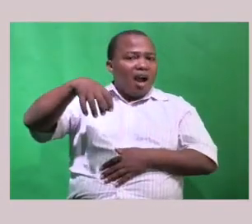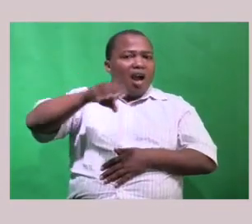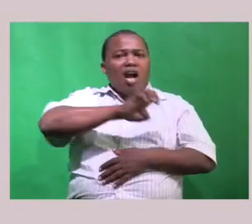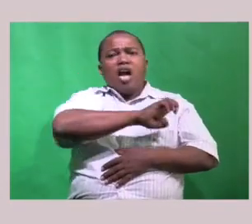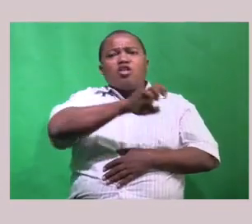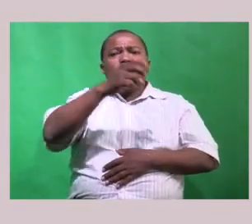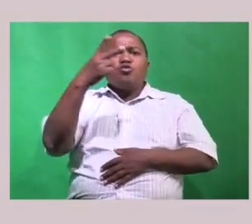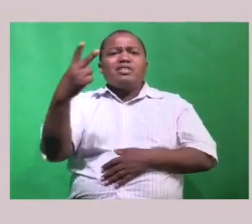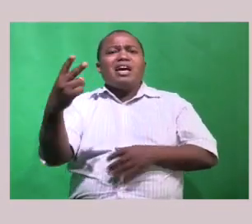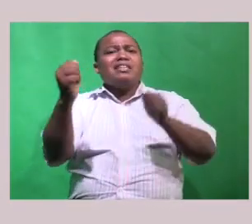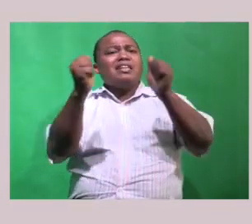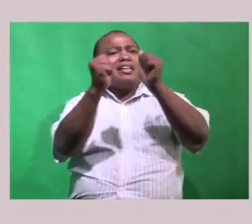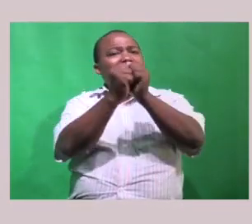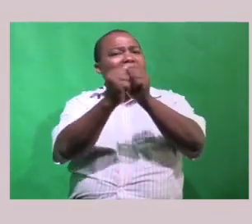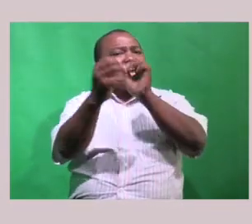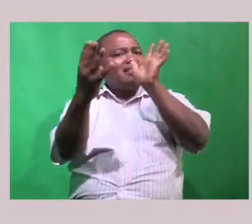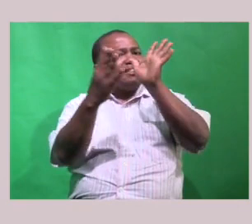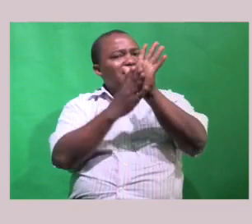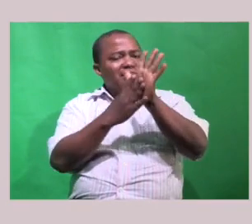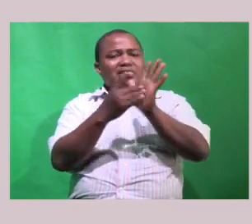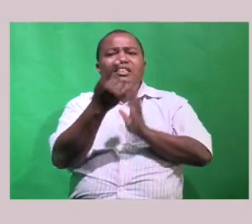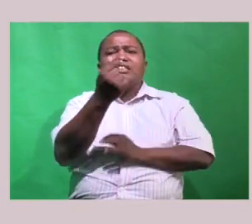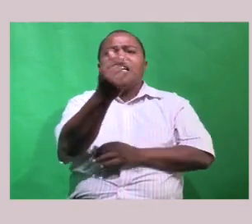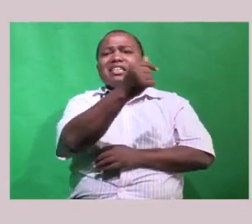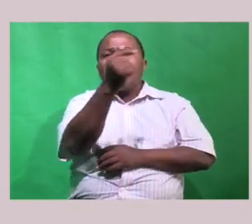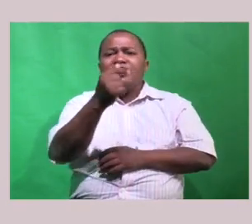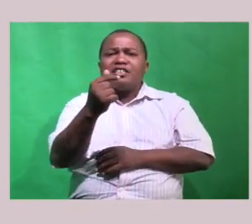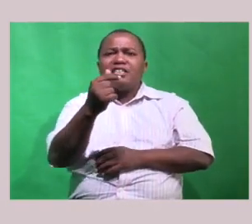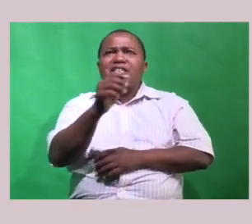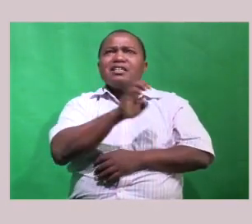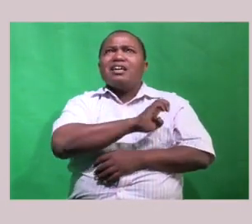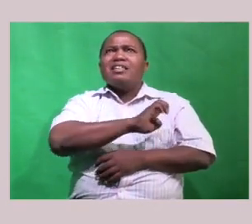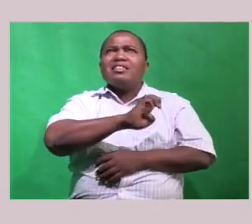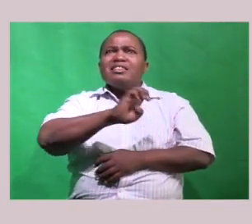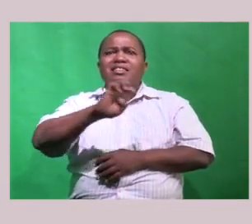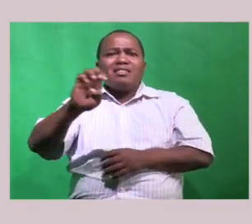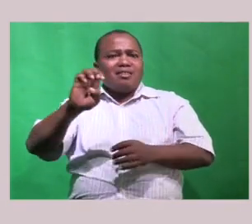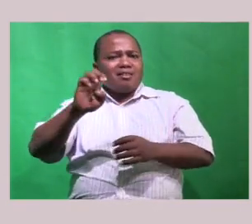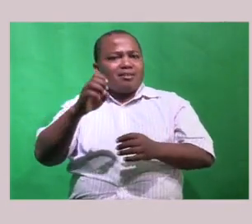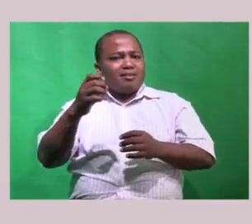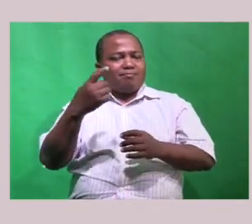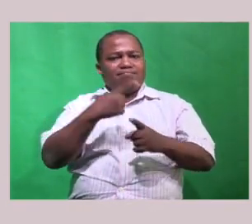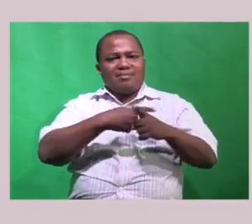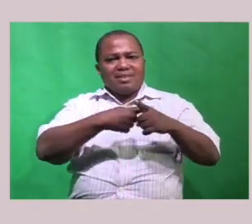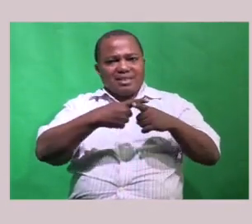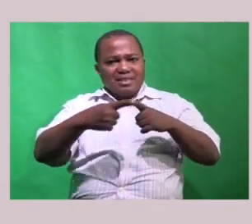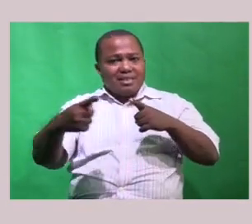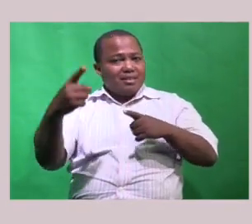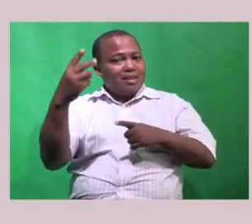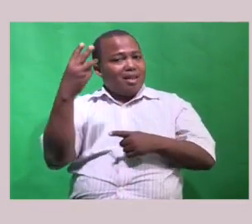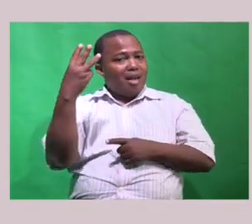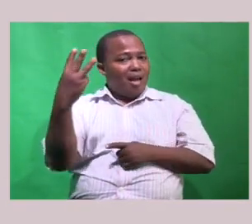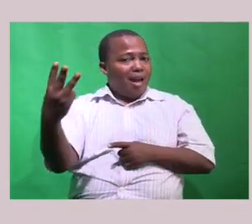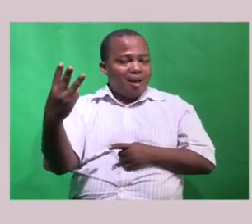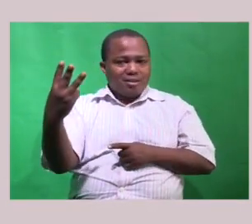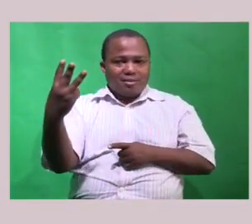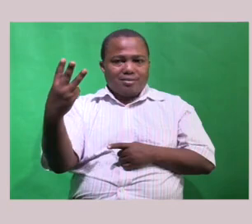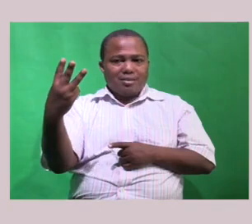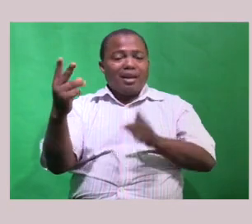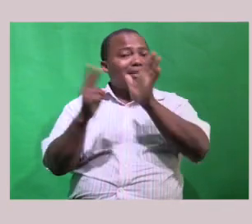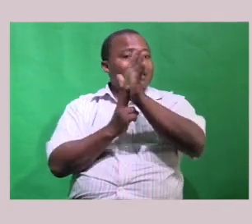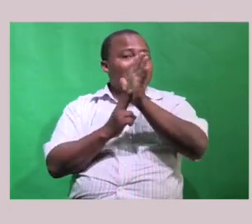2019 Tanzania shillings 370. And owing as at 31st December